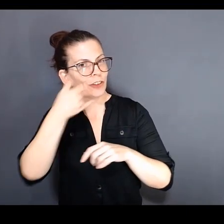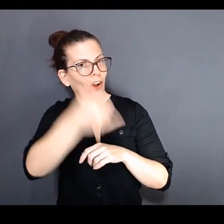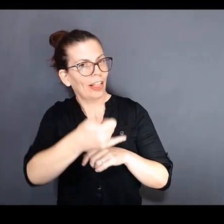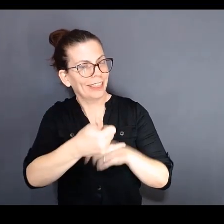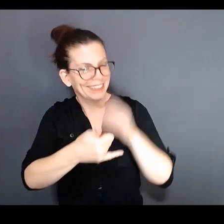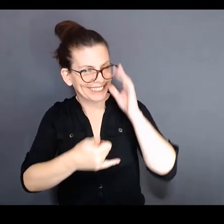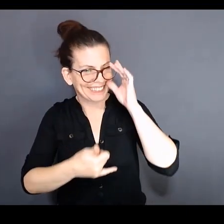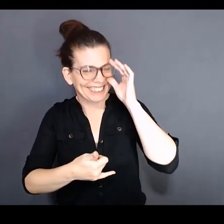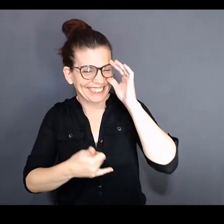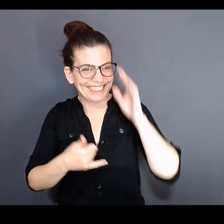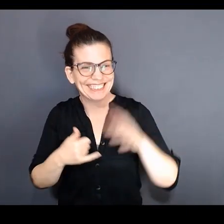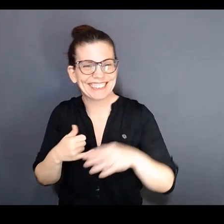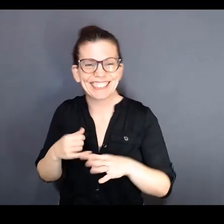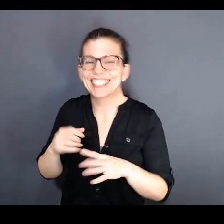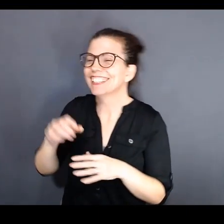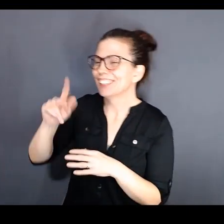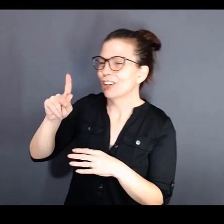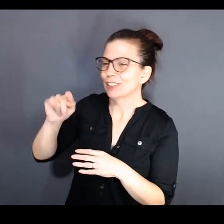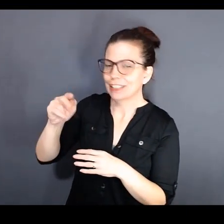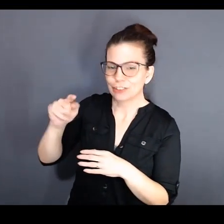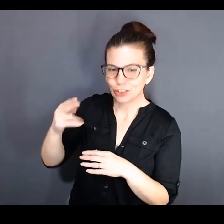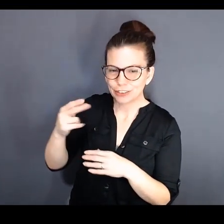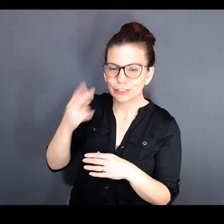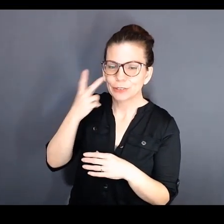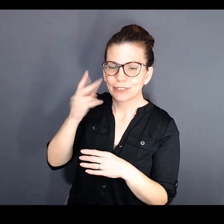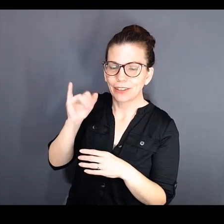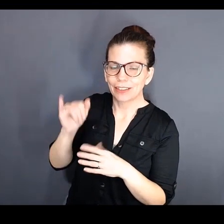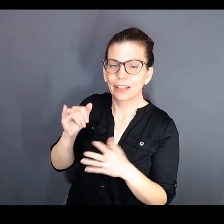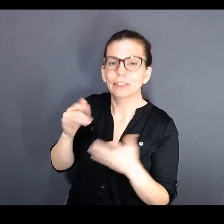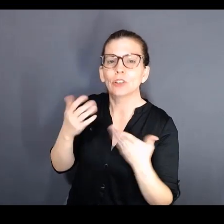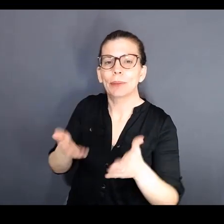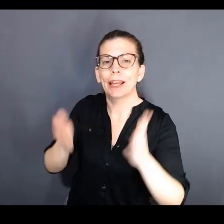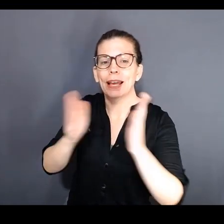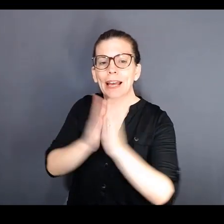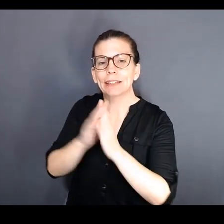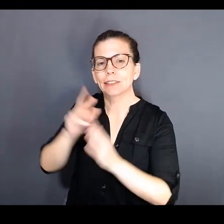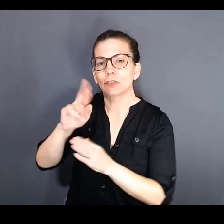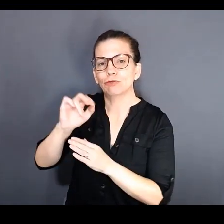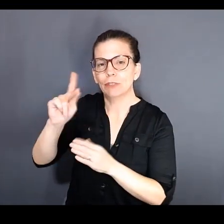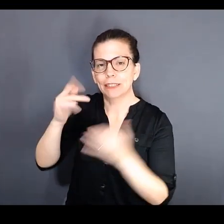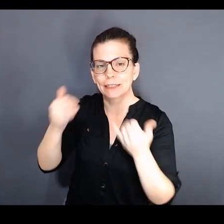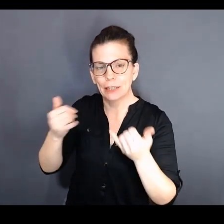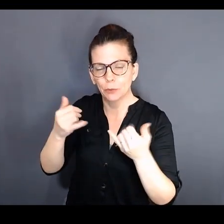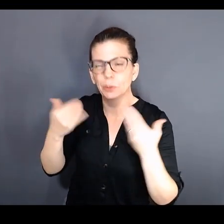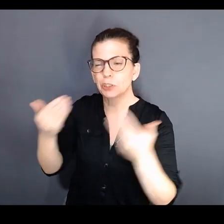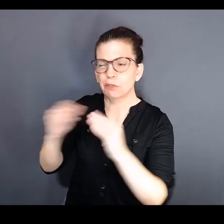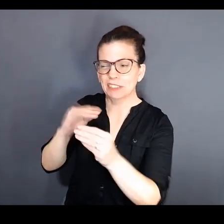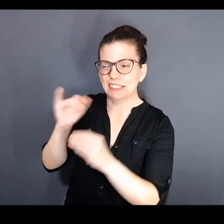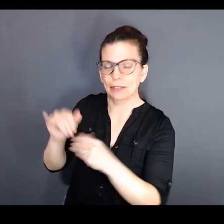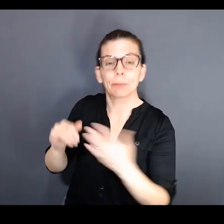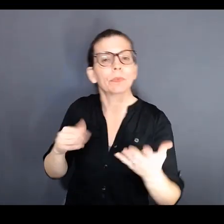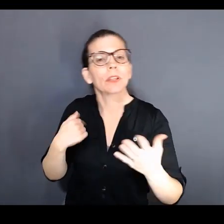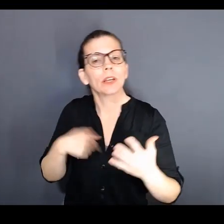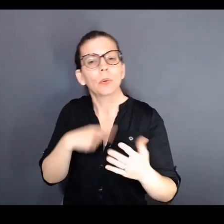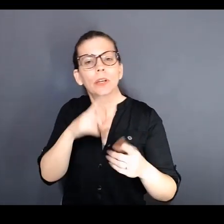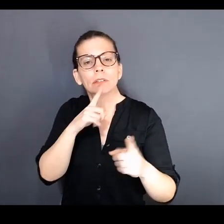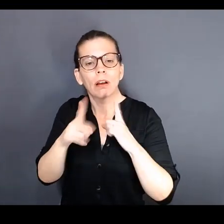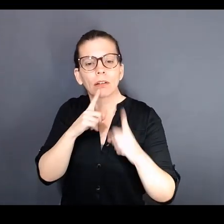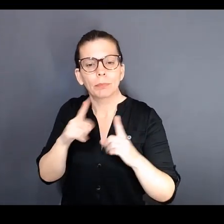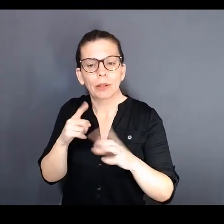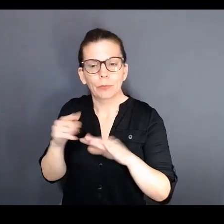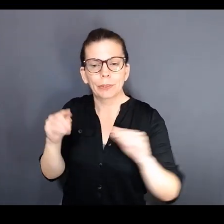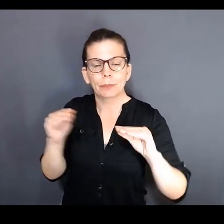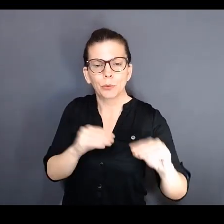Sorry. Somebody's chime is ringing. Okay, so because you solved that, I'm gonna ask Rick something here. So